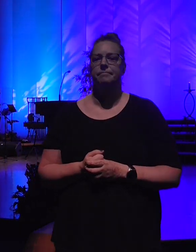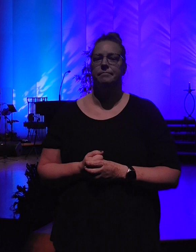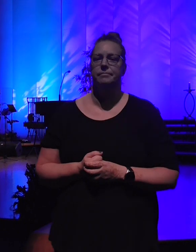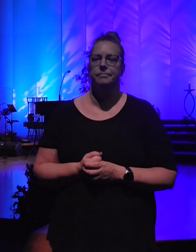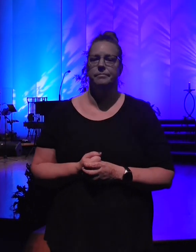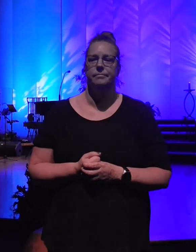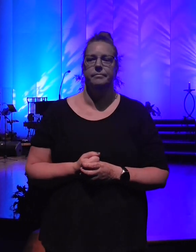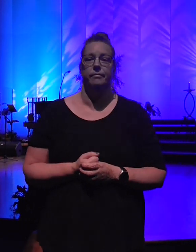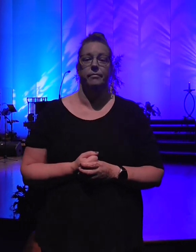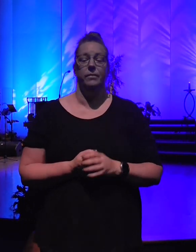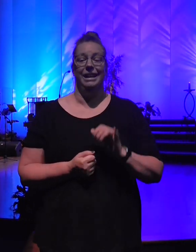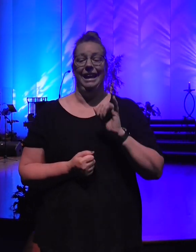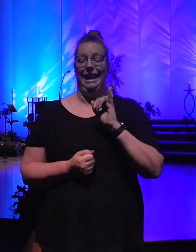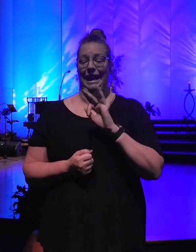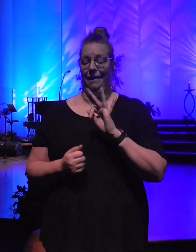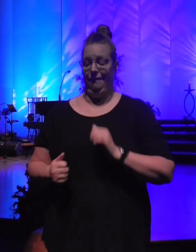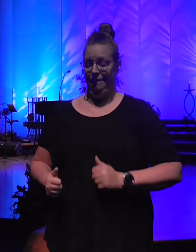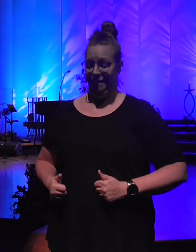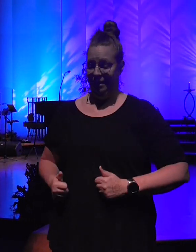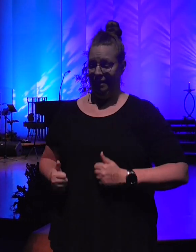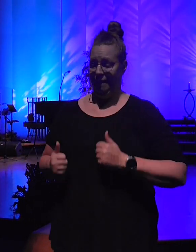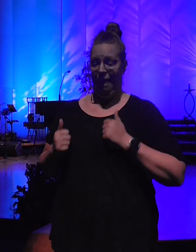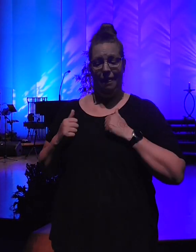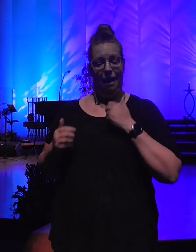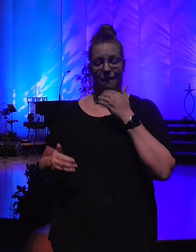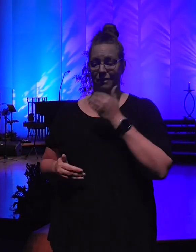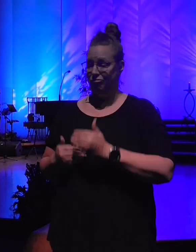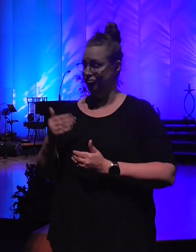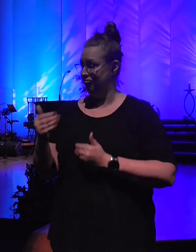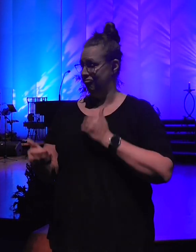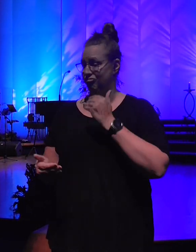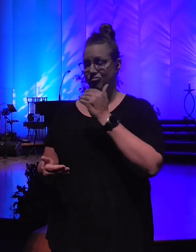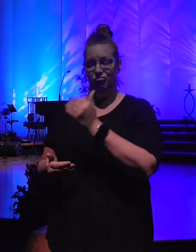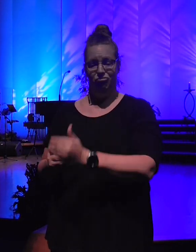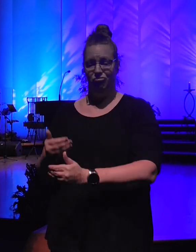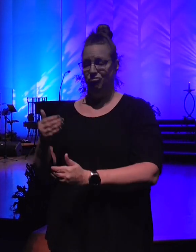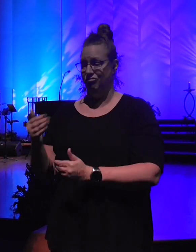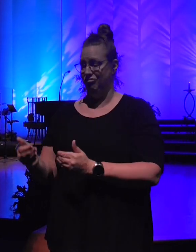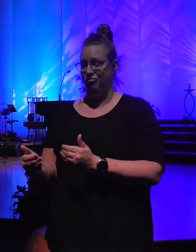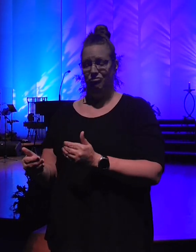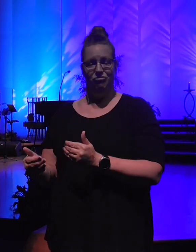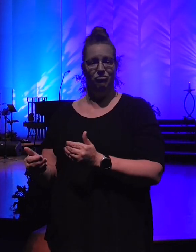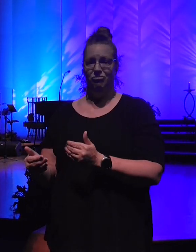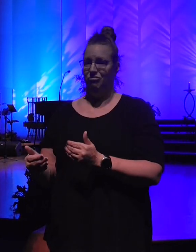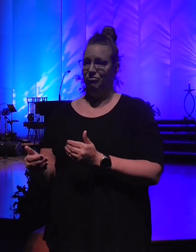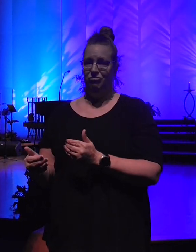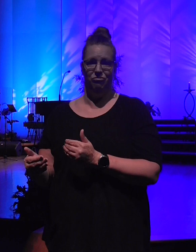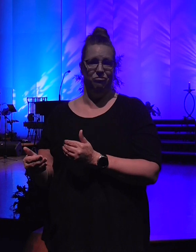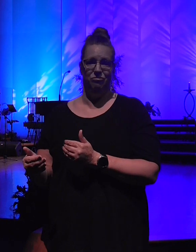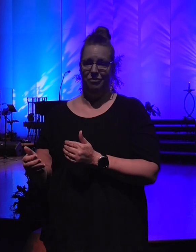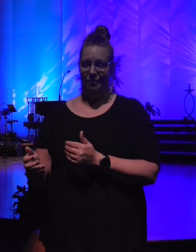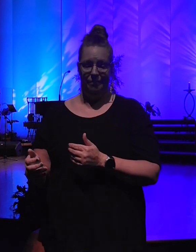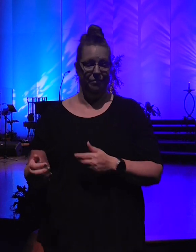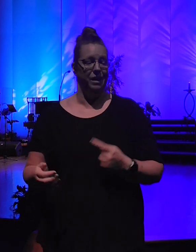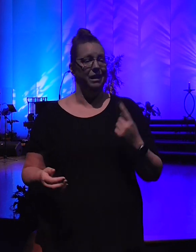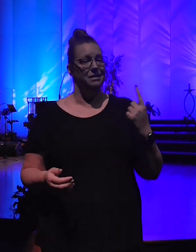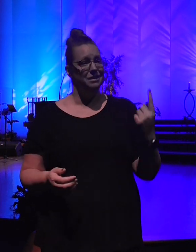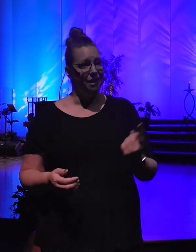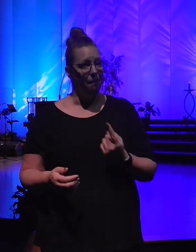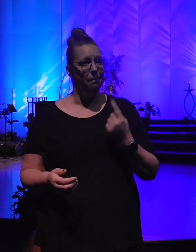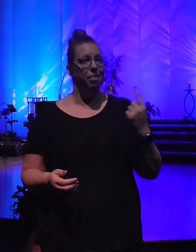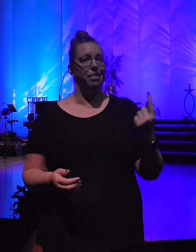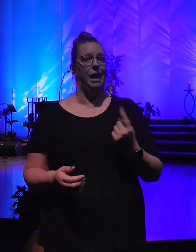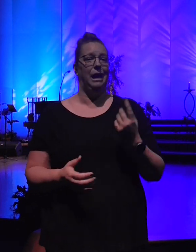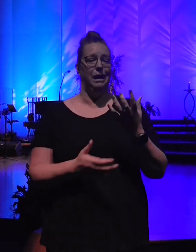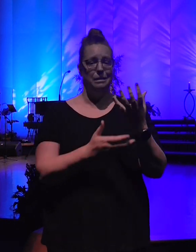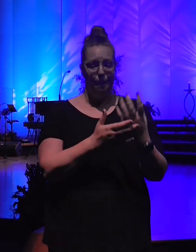If life is not going according to plan, if something